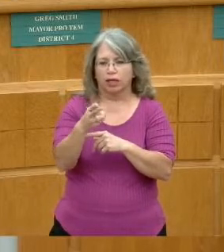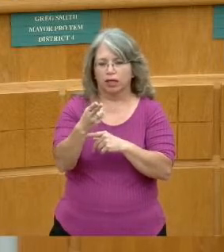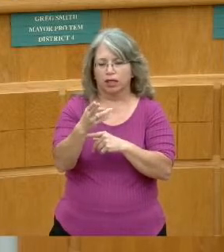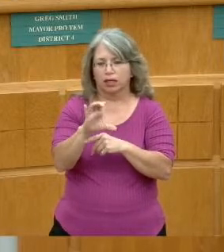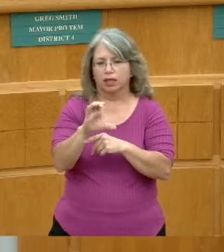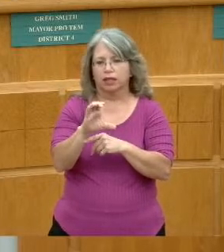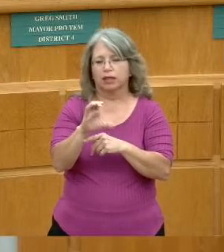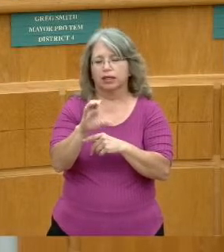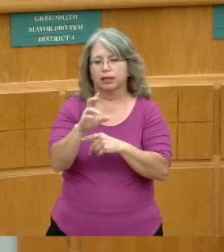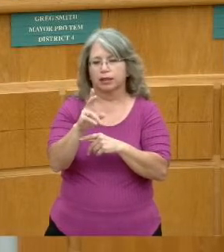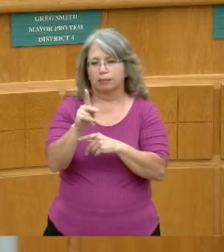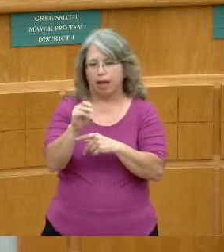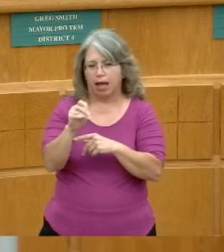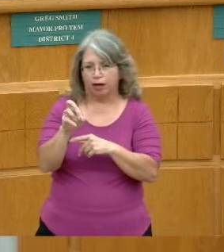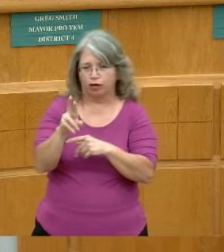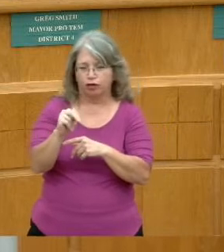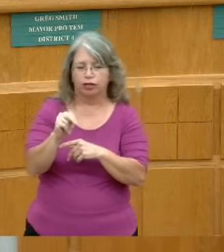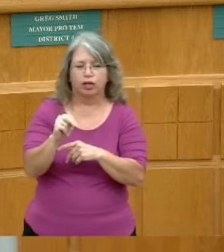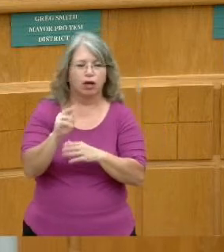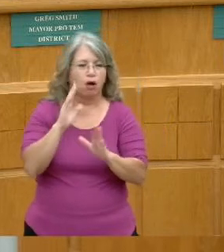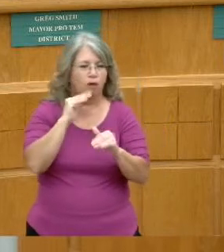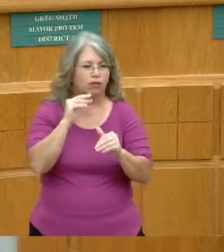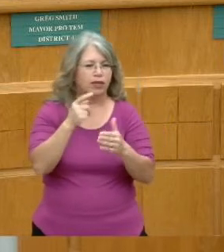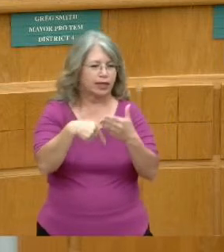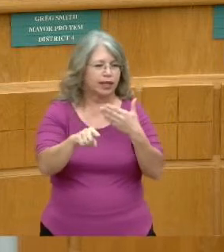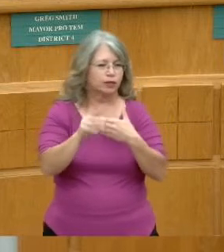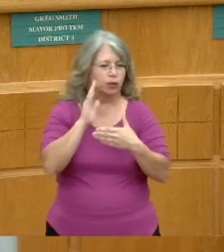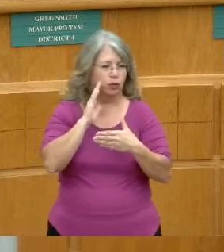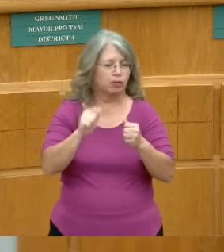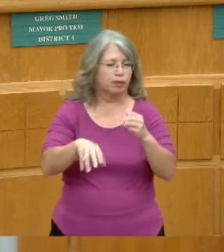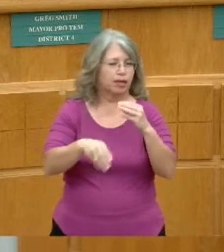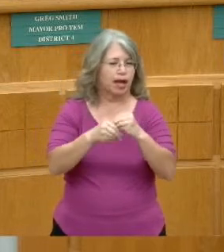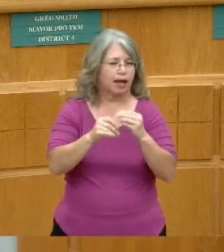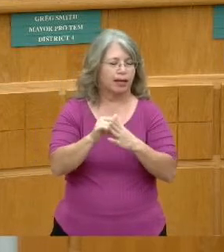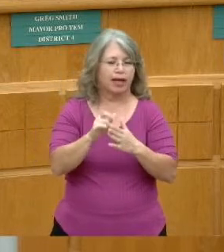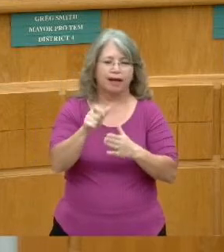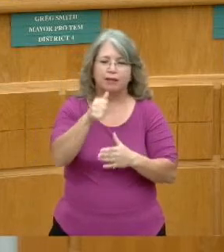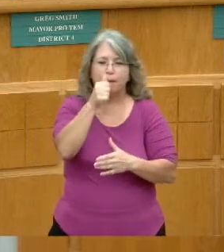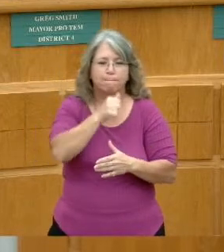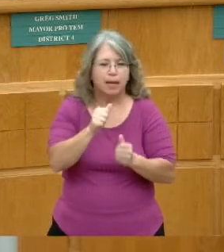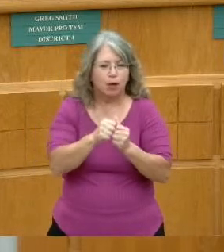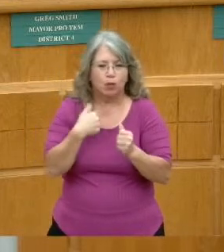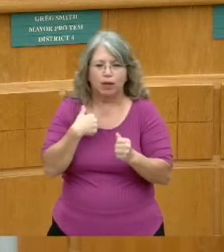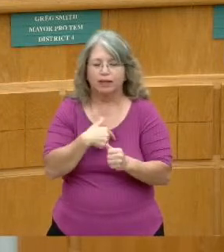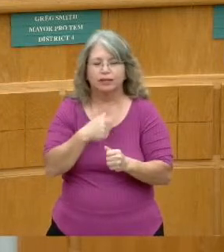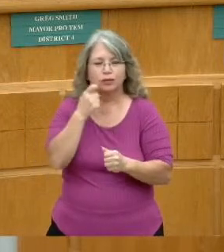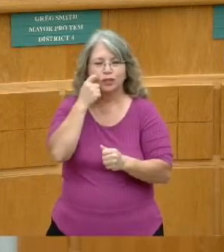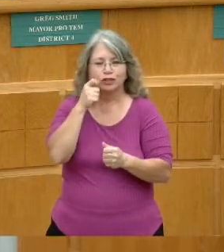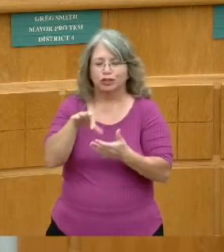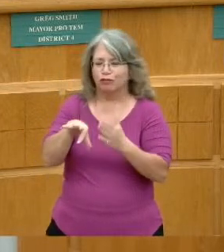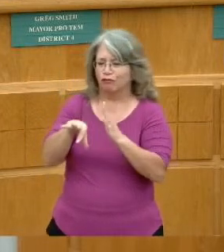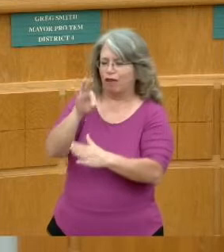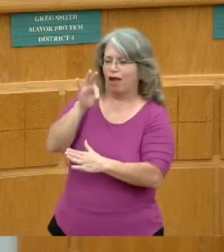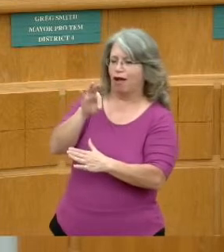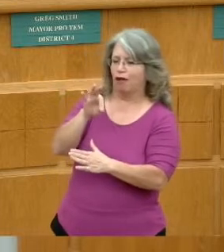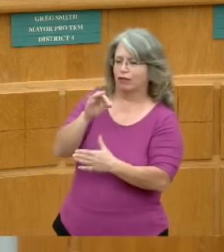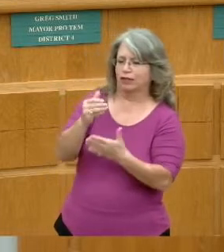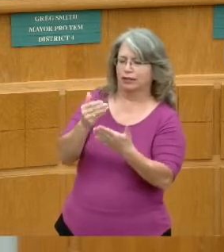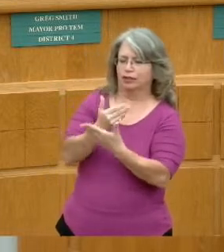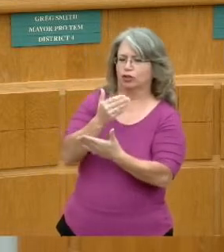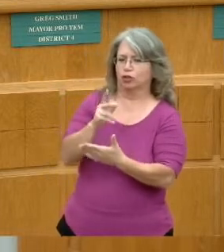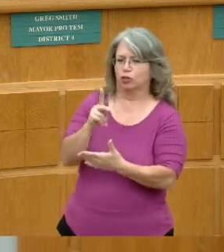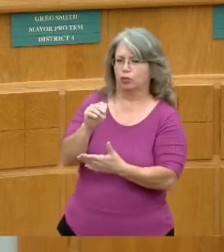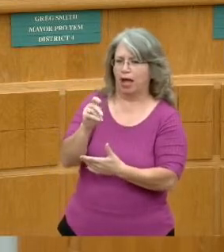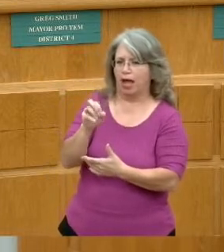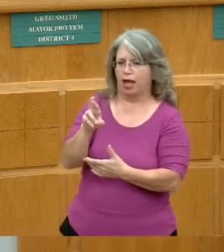hopefully next week we'll be able to give you an update on that. You'll have to bear with us. We just found that pattern a couple days ago.